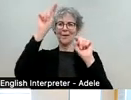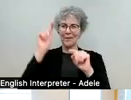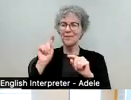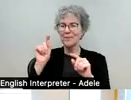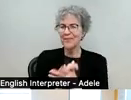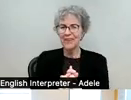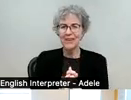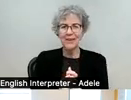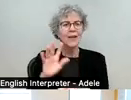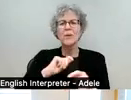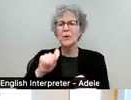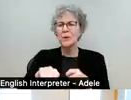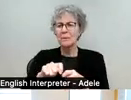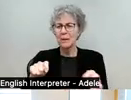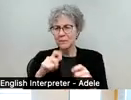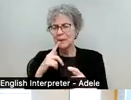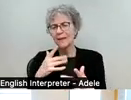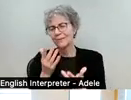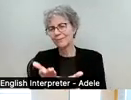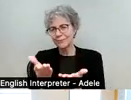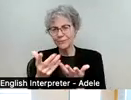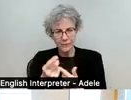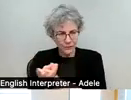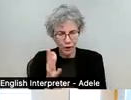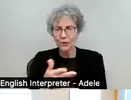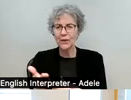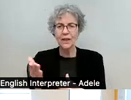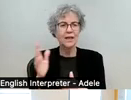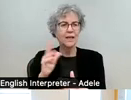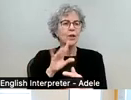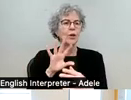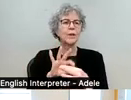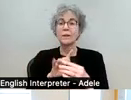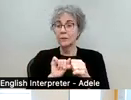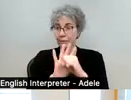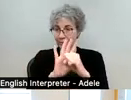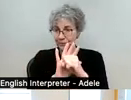I'll just wrap up by saying a couple things around advocacy.